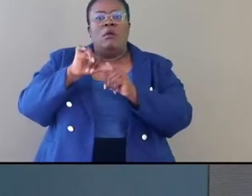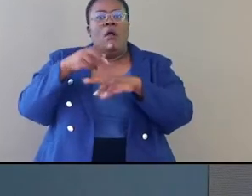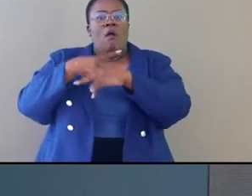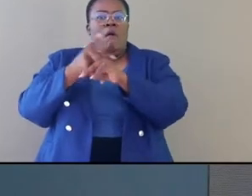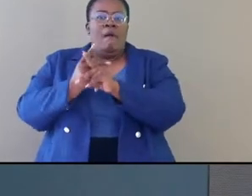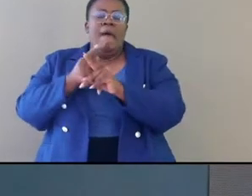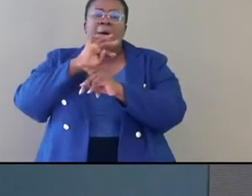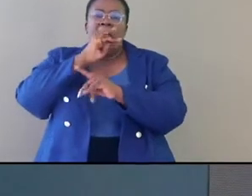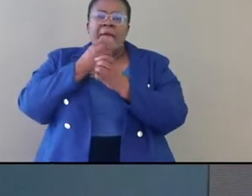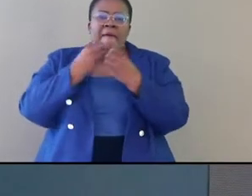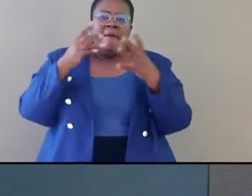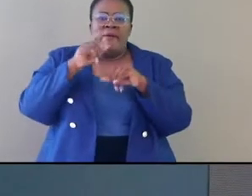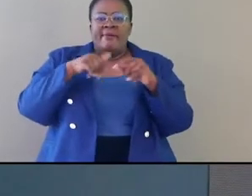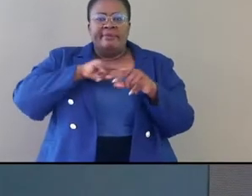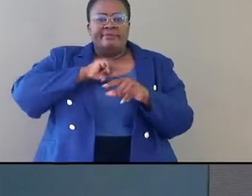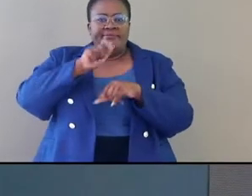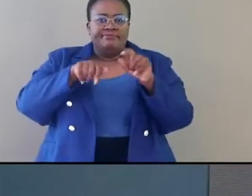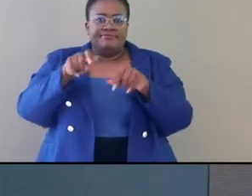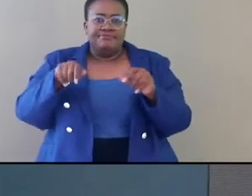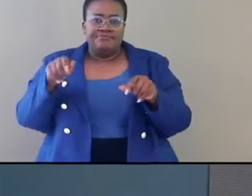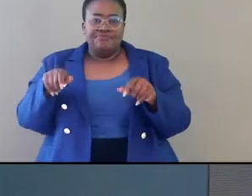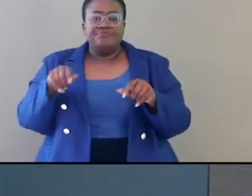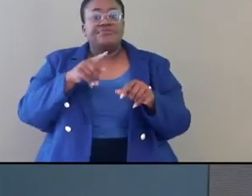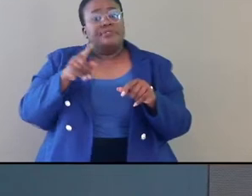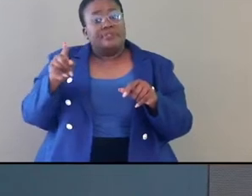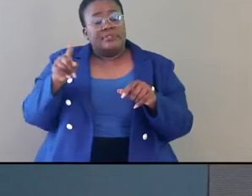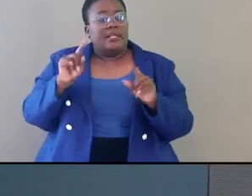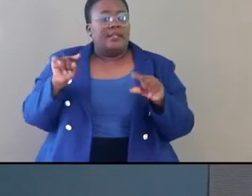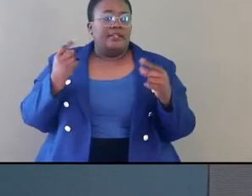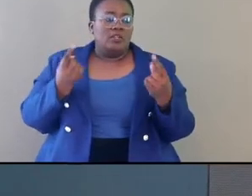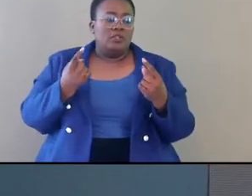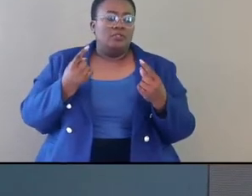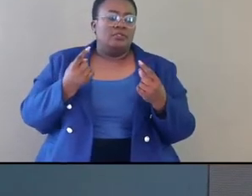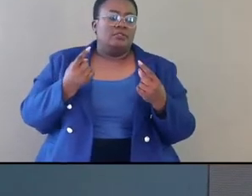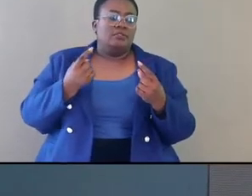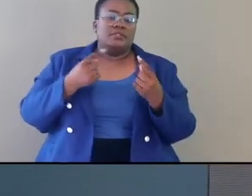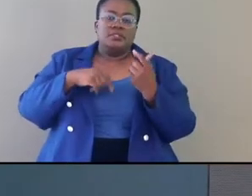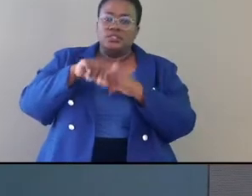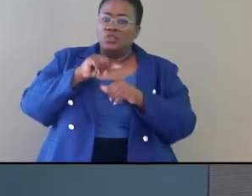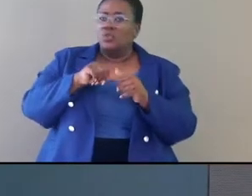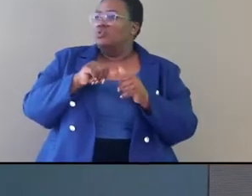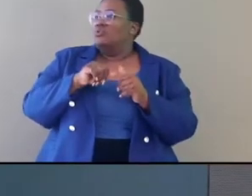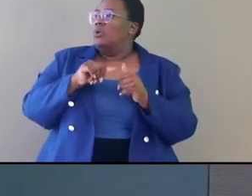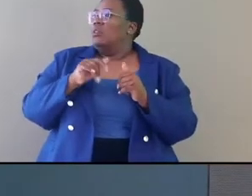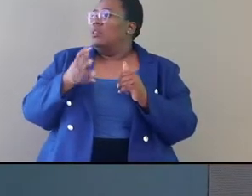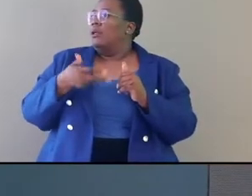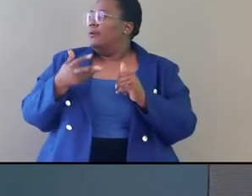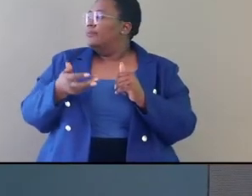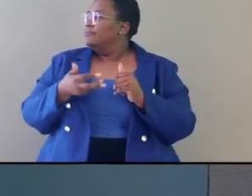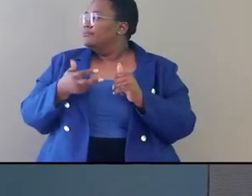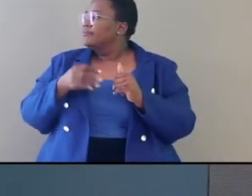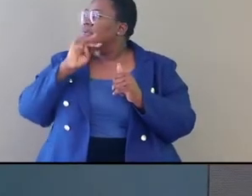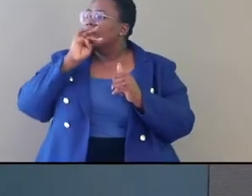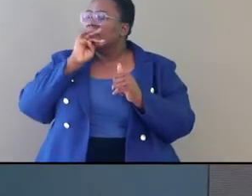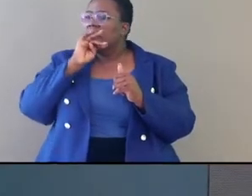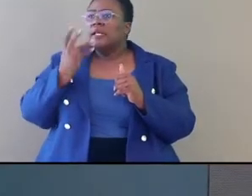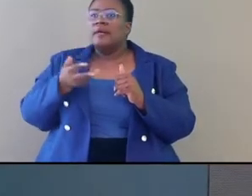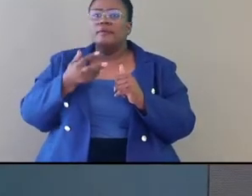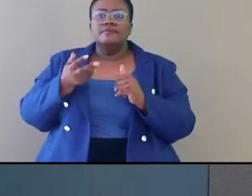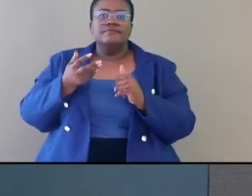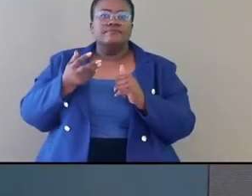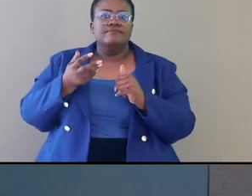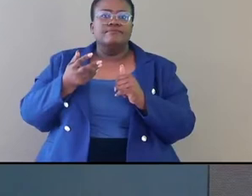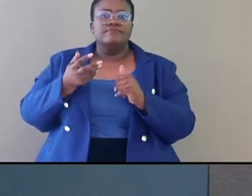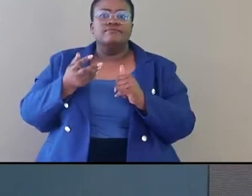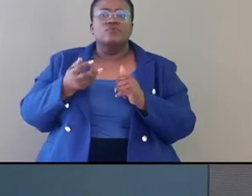that majority of our population is unable to socially reproduce themselves and I'm not talking about just the